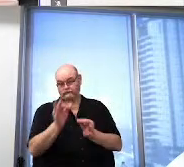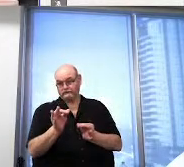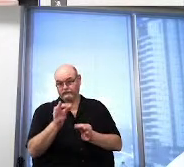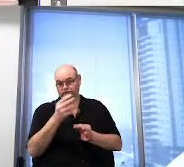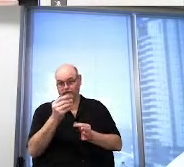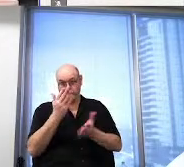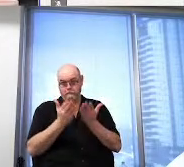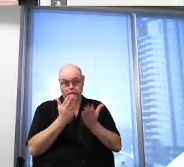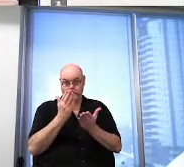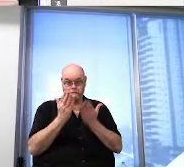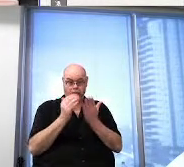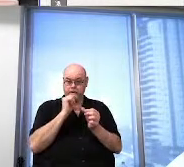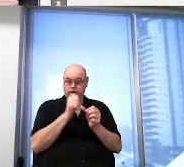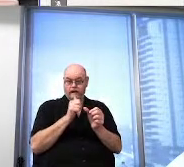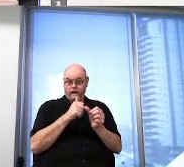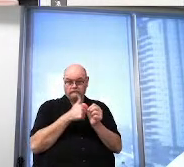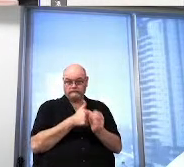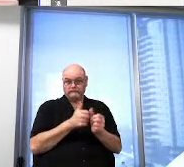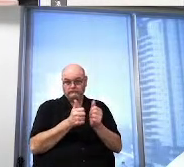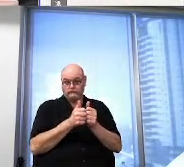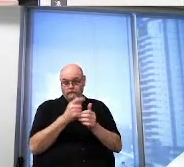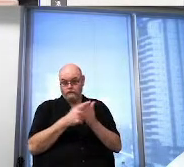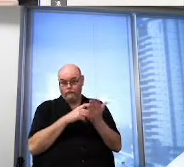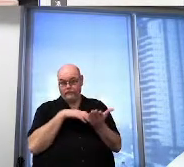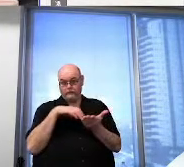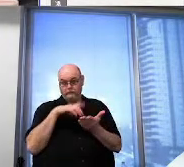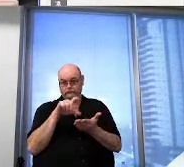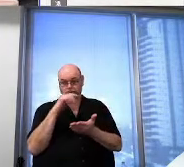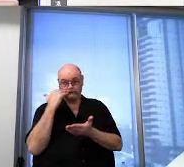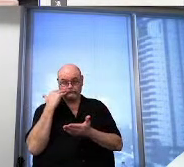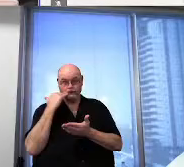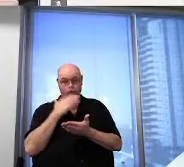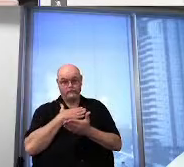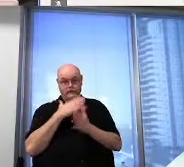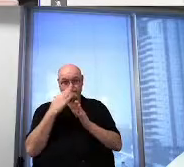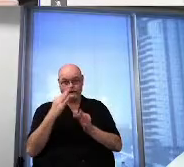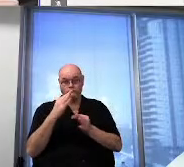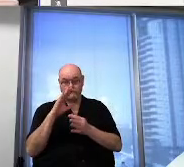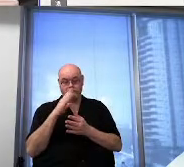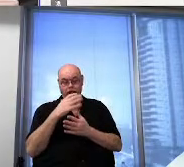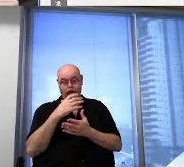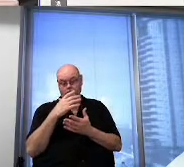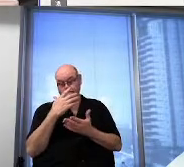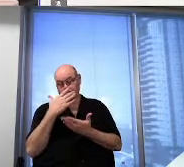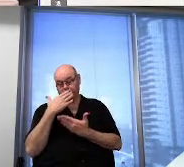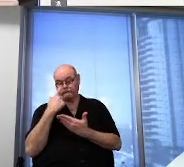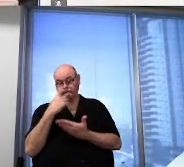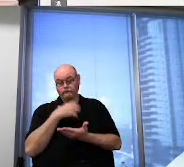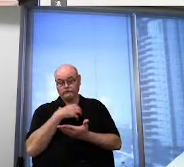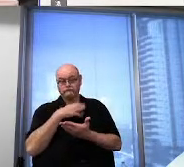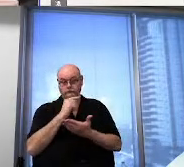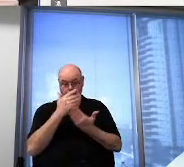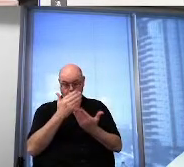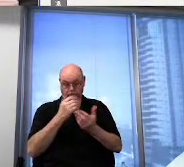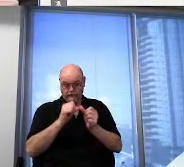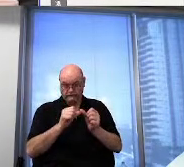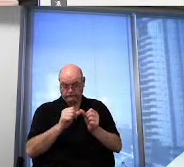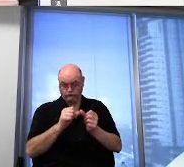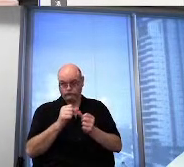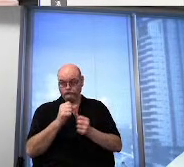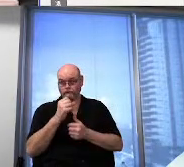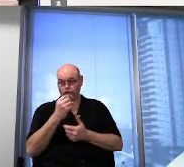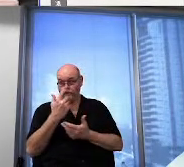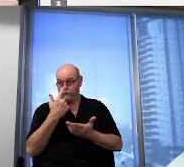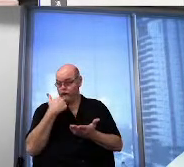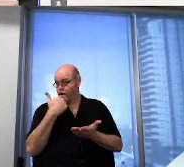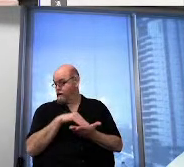strategic choice, which may or may not be consistent with what the commissioners need to know. And that is my ruling, and I appreciate your objection. Please continue.